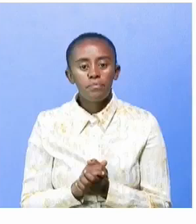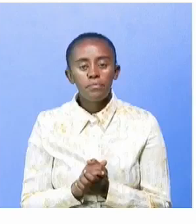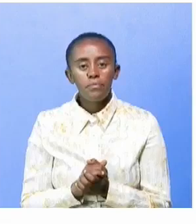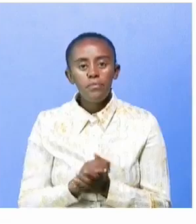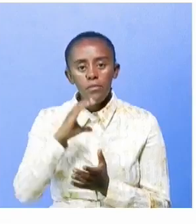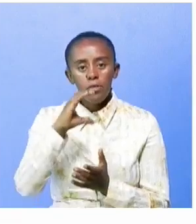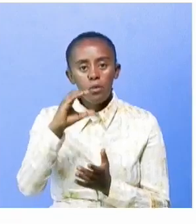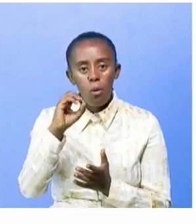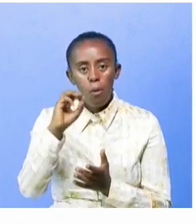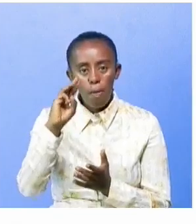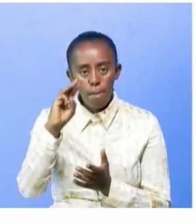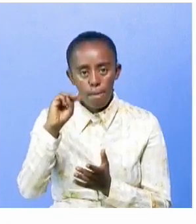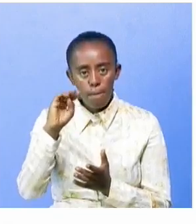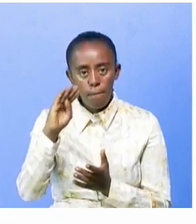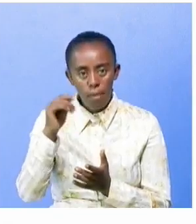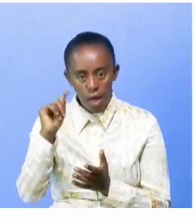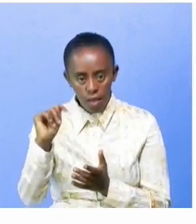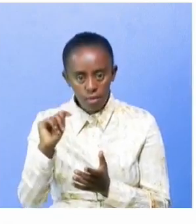combat,